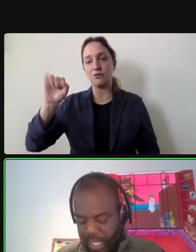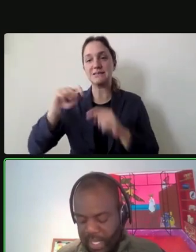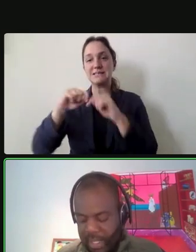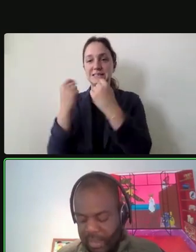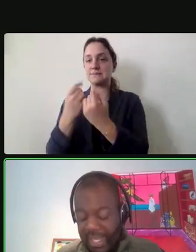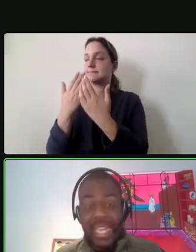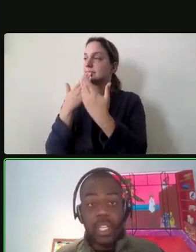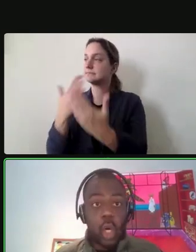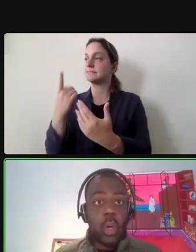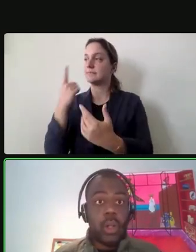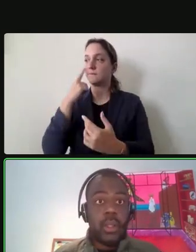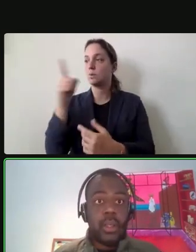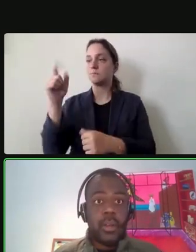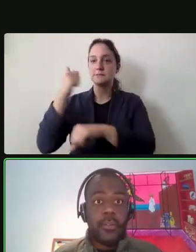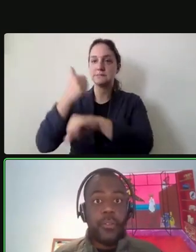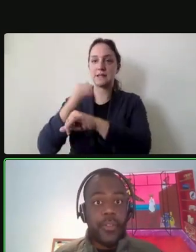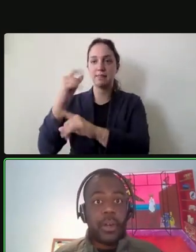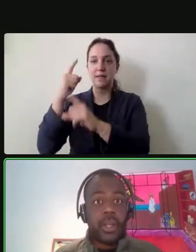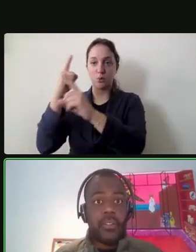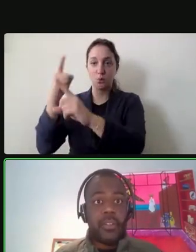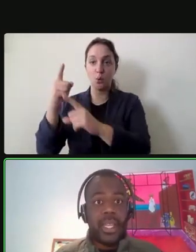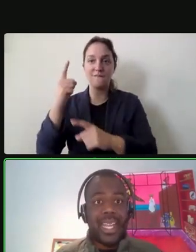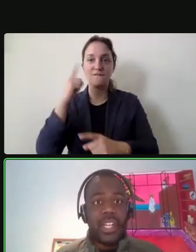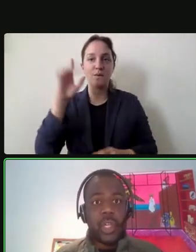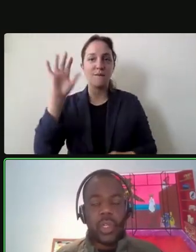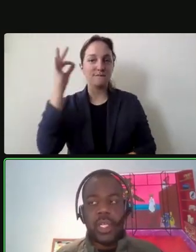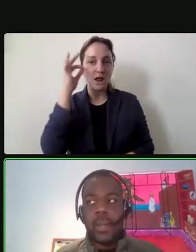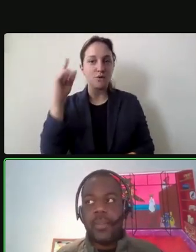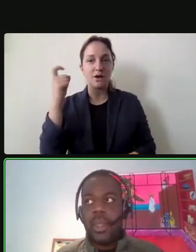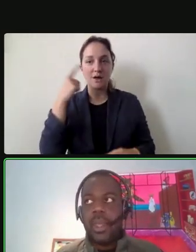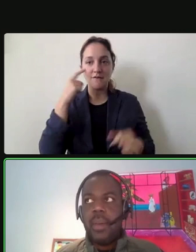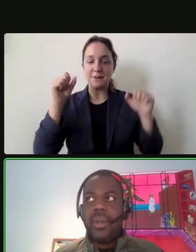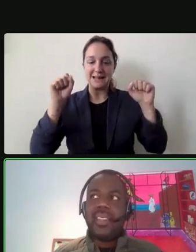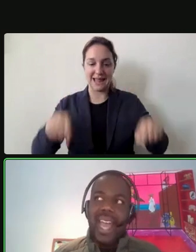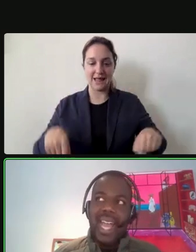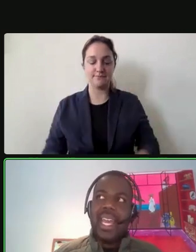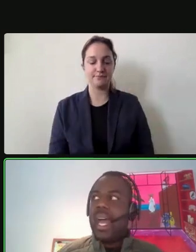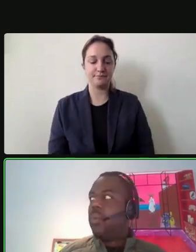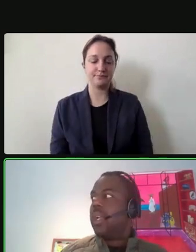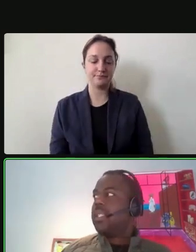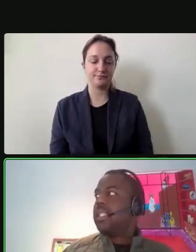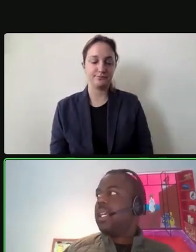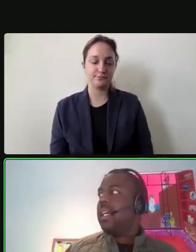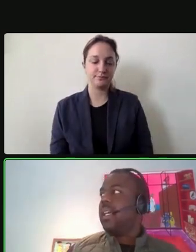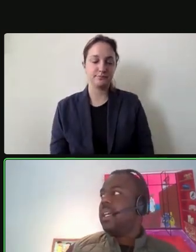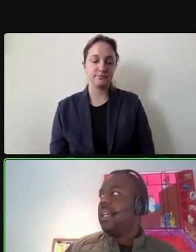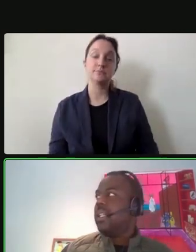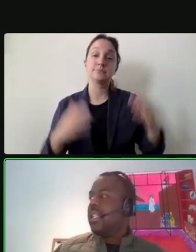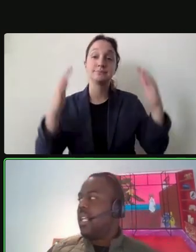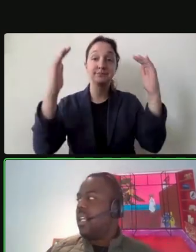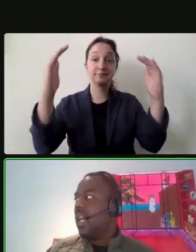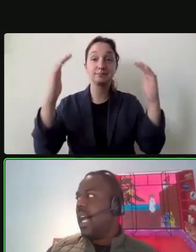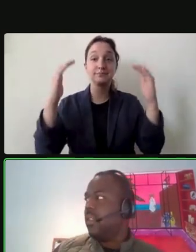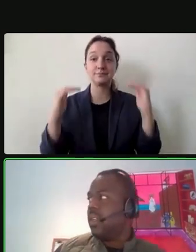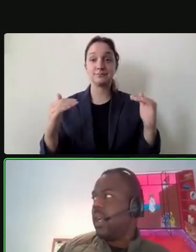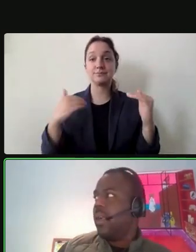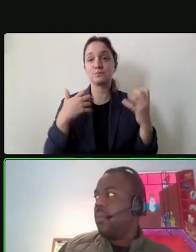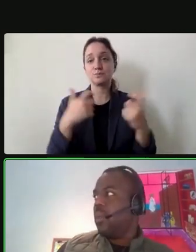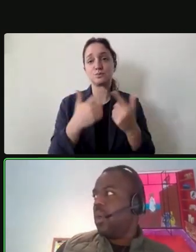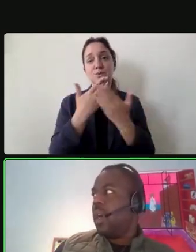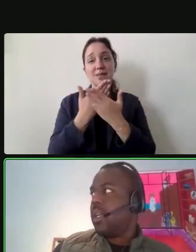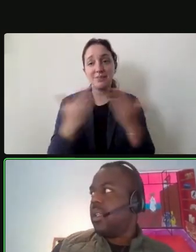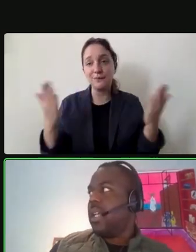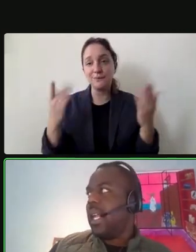for setting that goal for the federal government internally. But second, I wanted to thank you guys for the